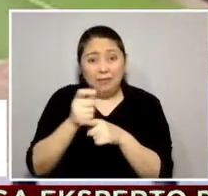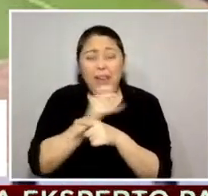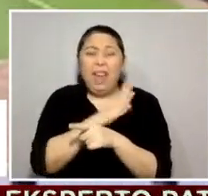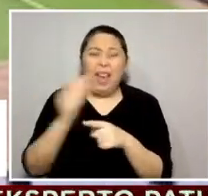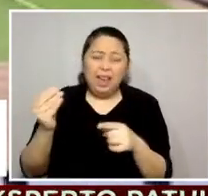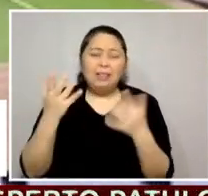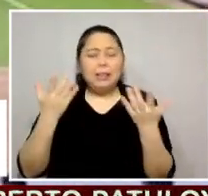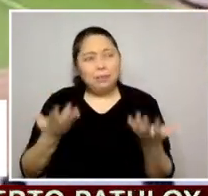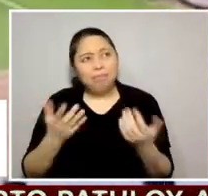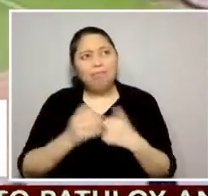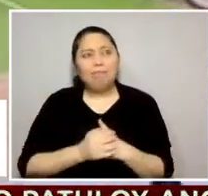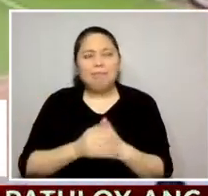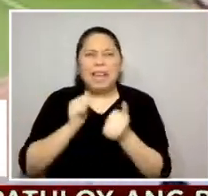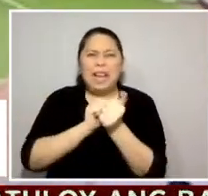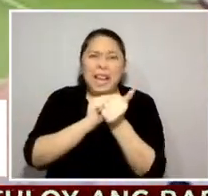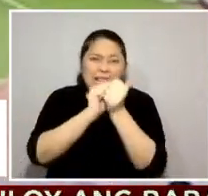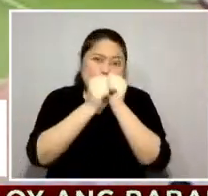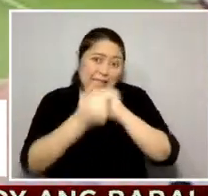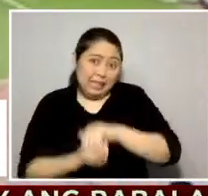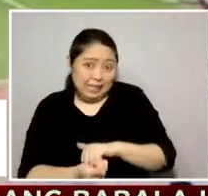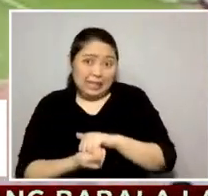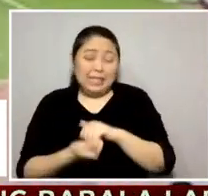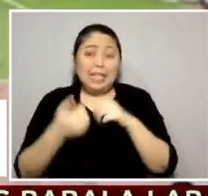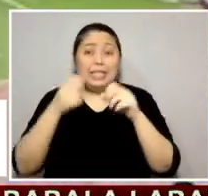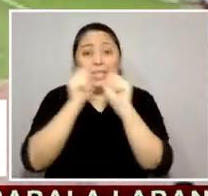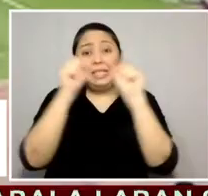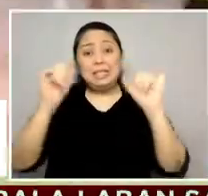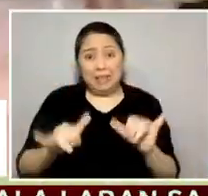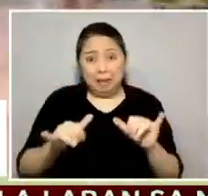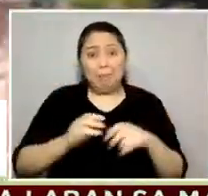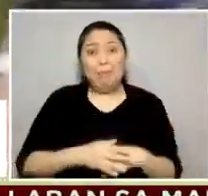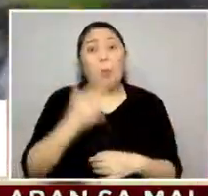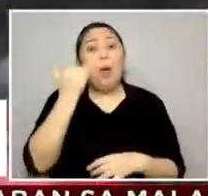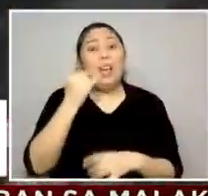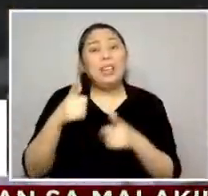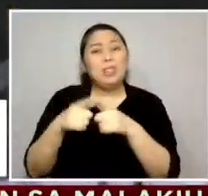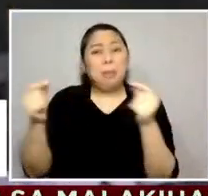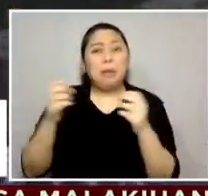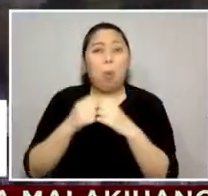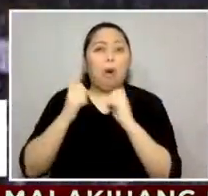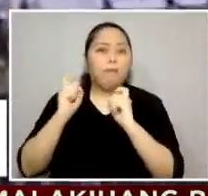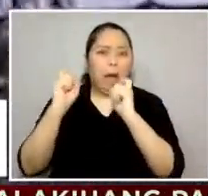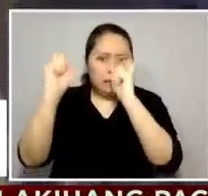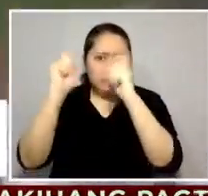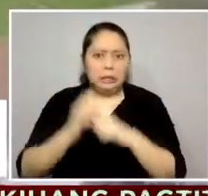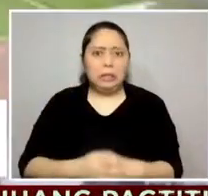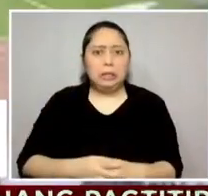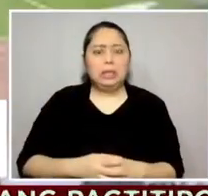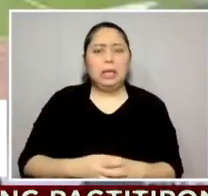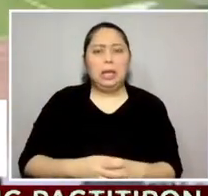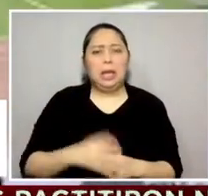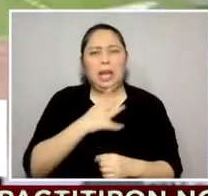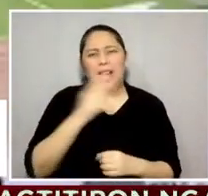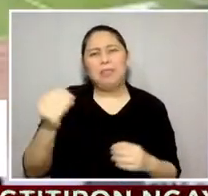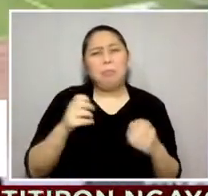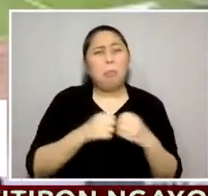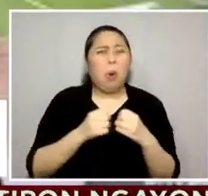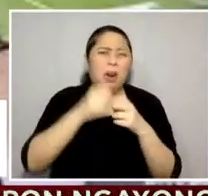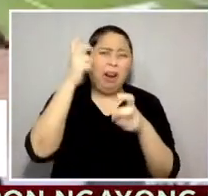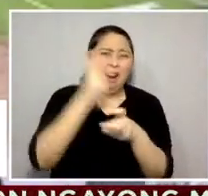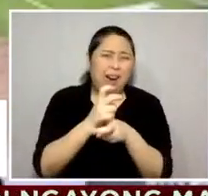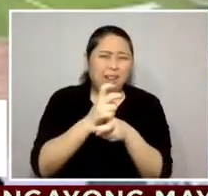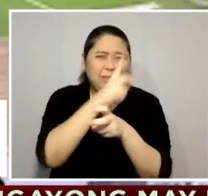fast compared to the Philippines. It's also a little tougher kasi 2 imports are on the court. The guards in general